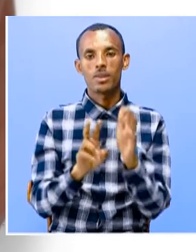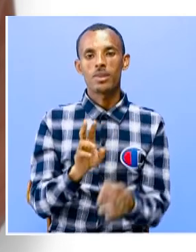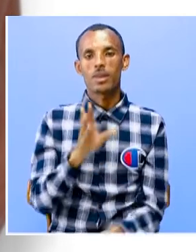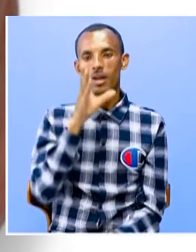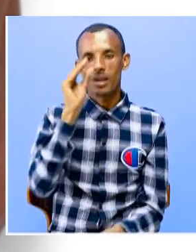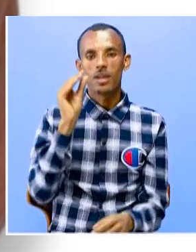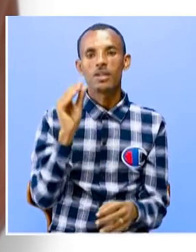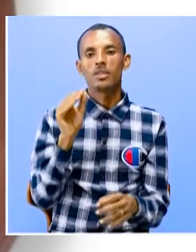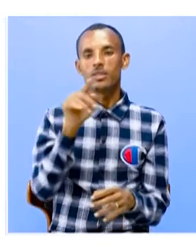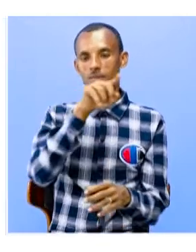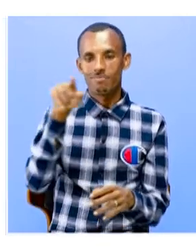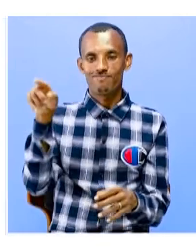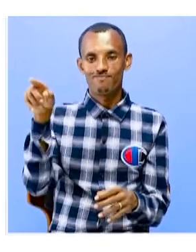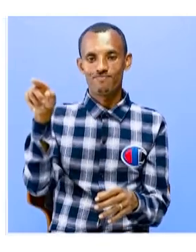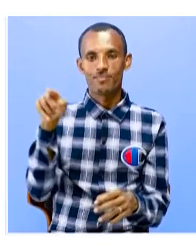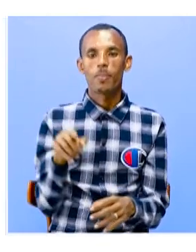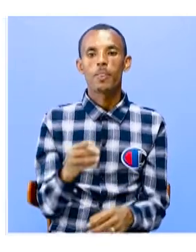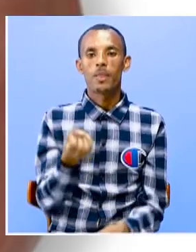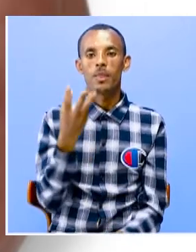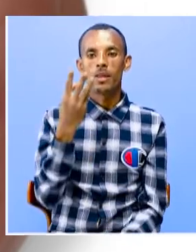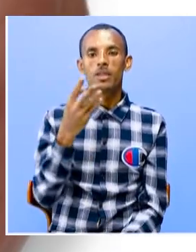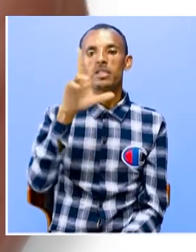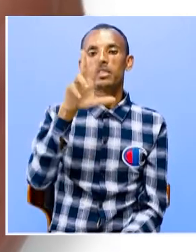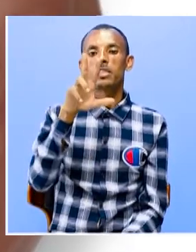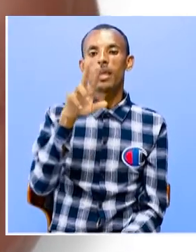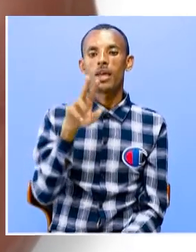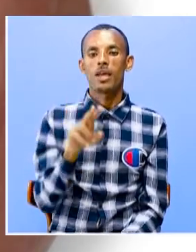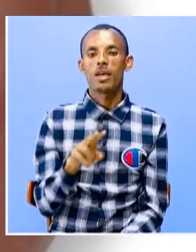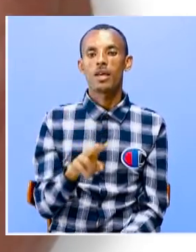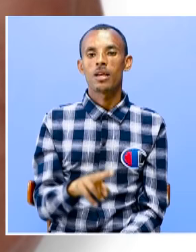and assume this one is 3